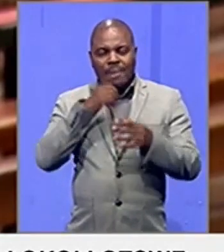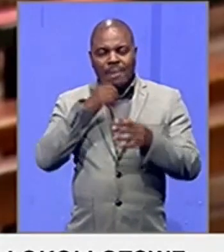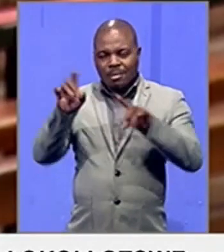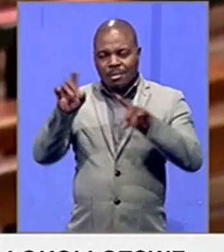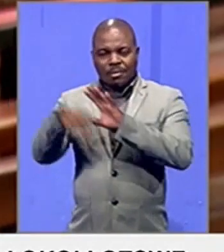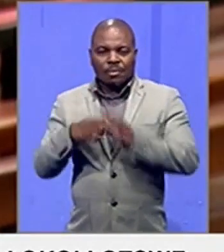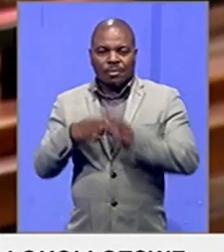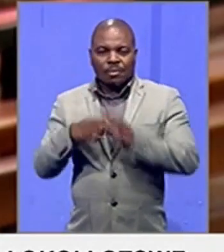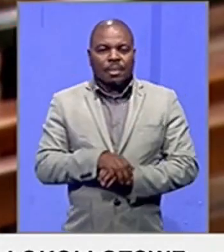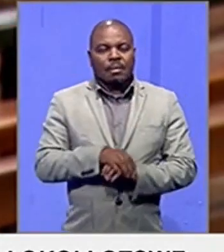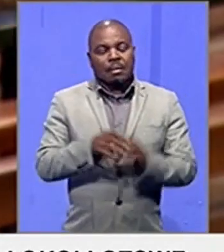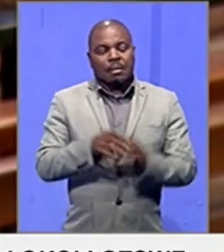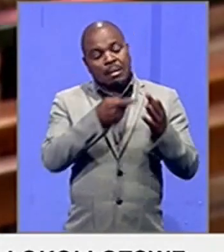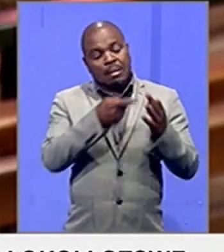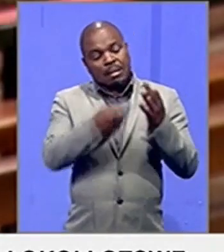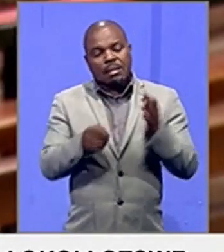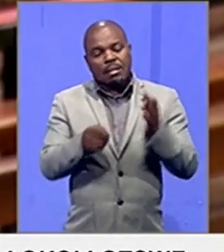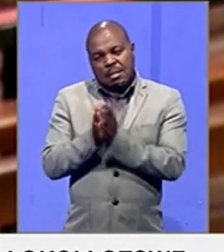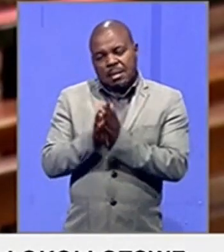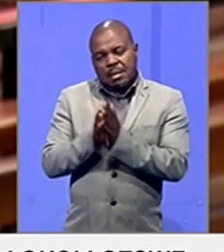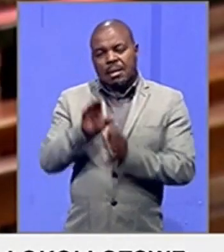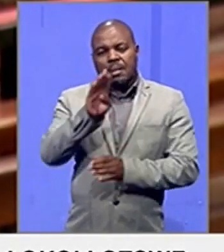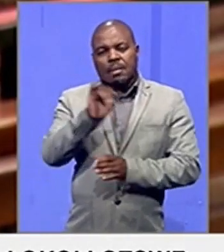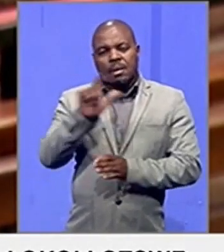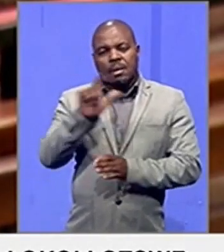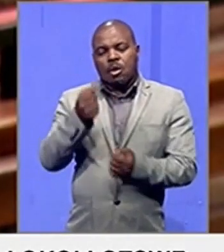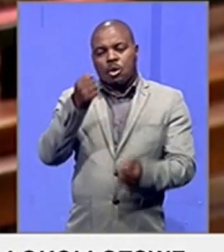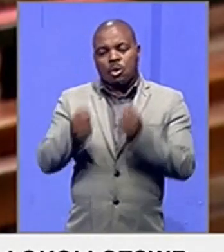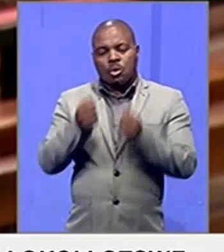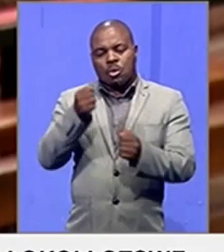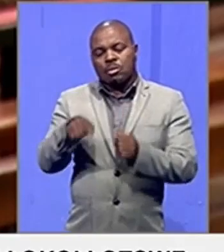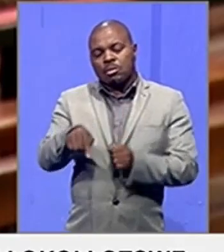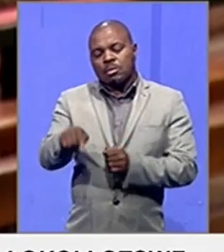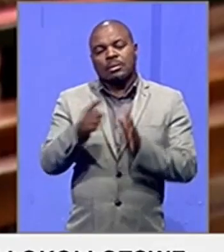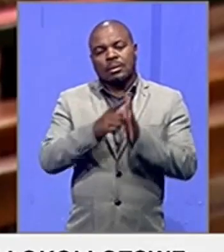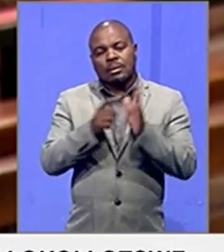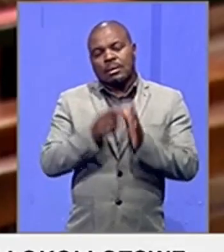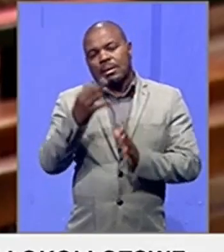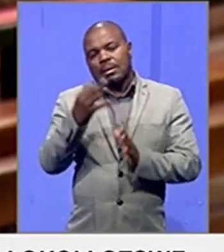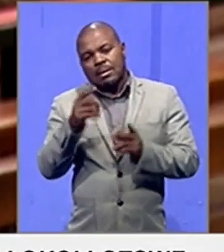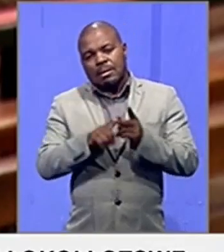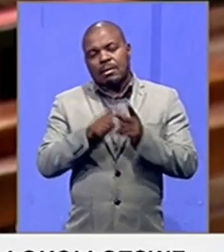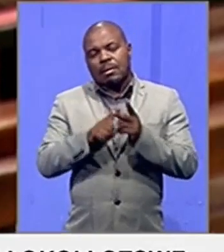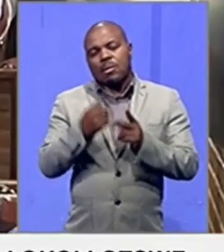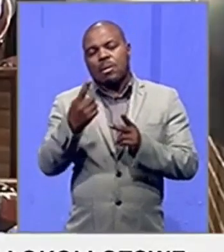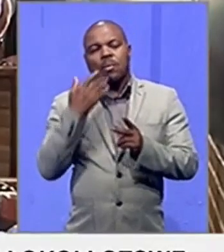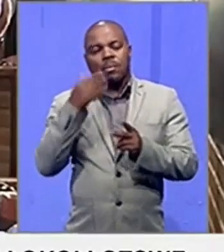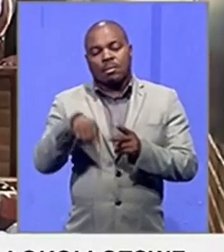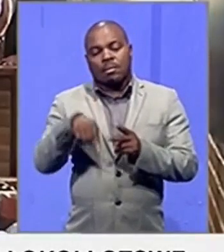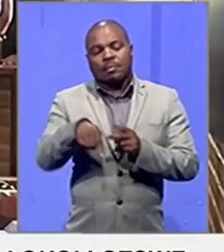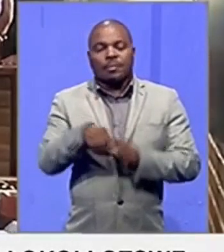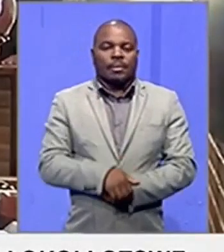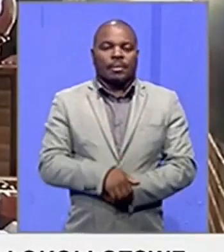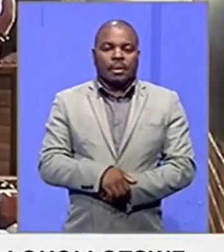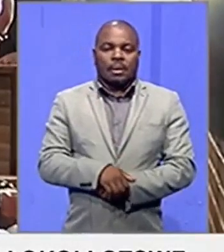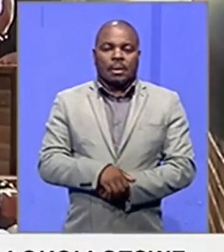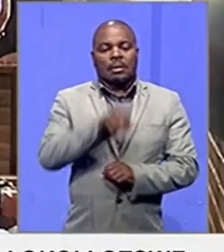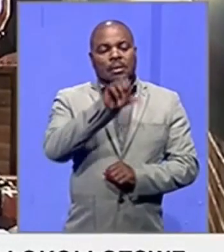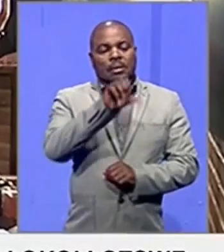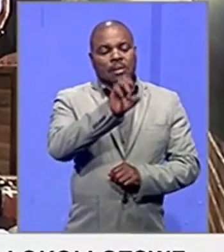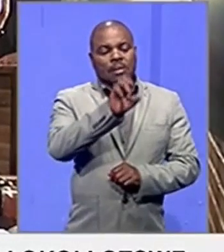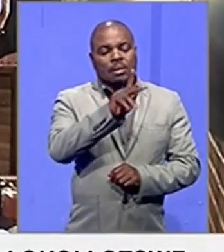ya balatofadiwa ba bararo bano di tla tshwarwa ka la 3 le 4 ka Motsheganong. Sekeleni mmogo le Thabo Bester ba